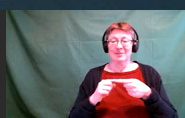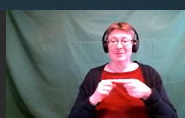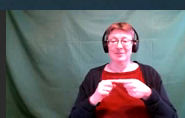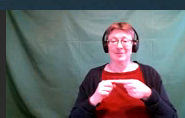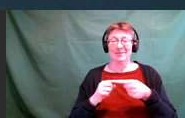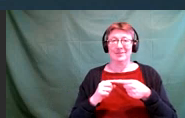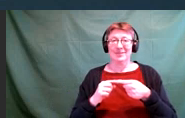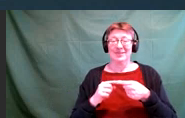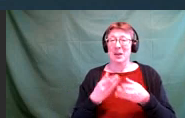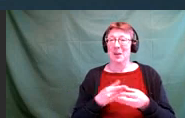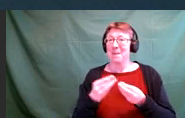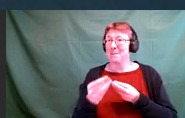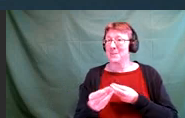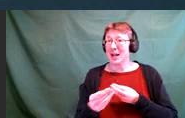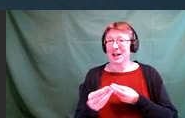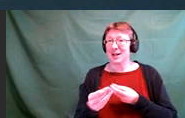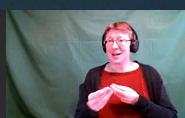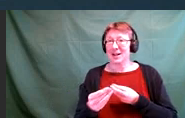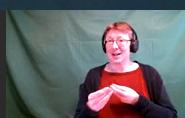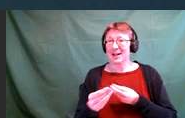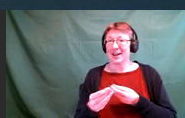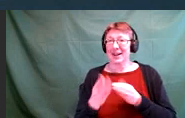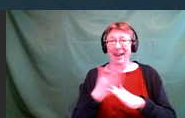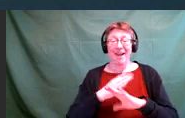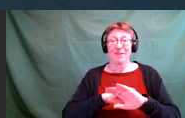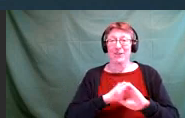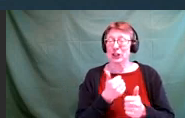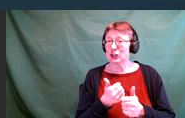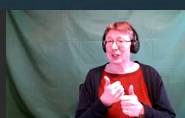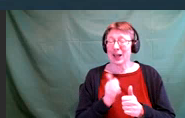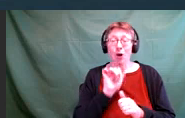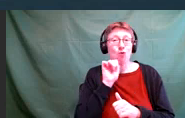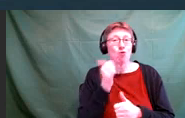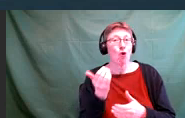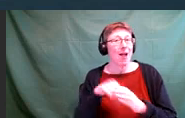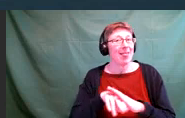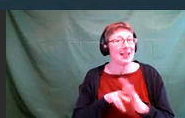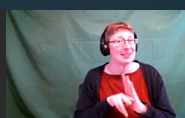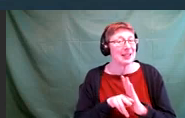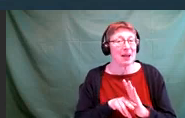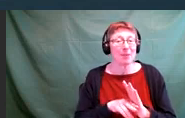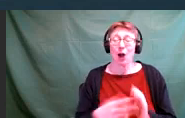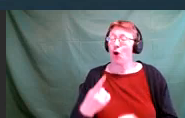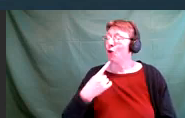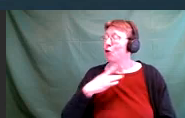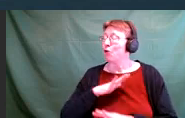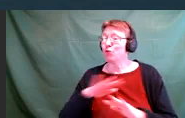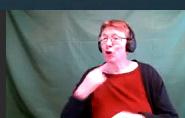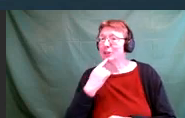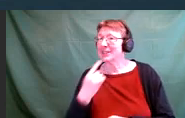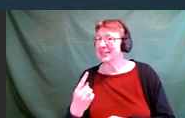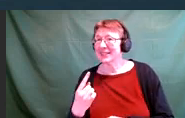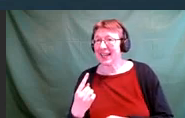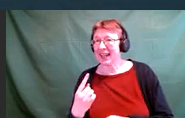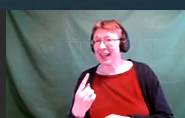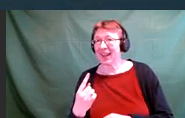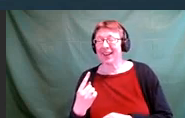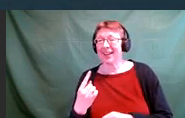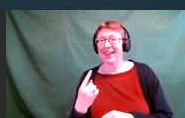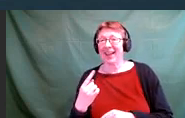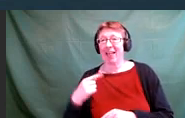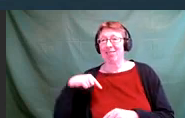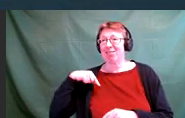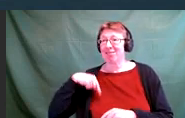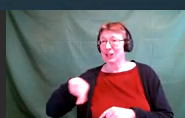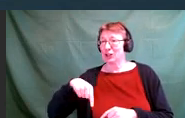market efficiency wasn't in the exam. That's not to say it won't be in the exam this year. It seems to be ethics